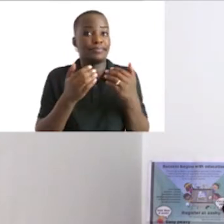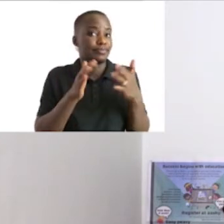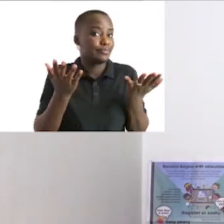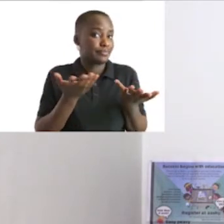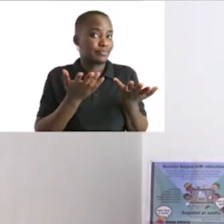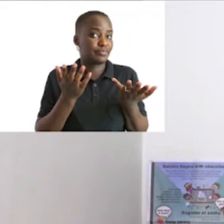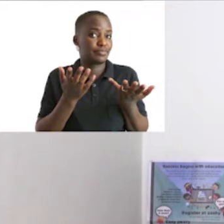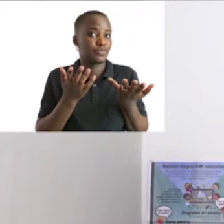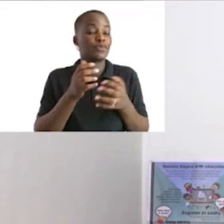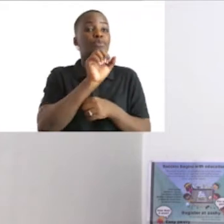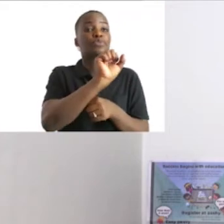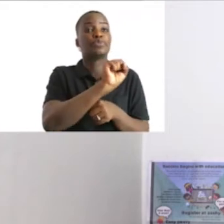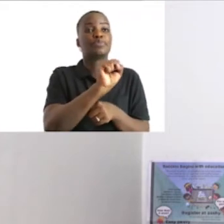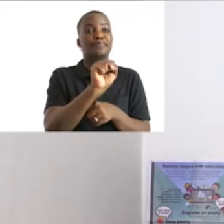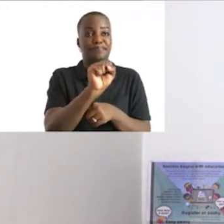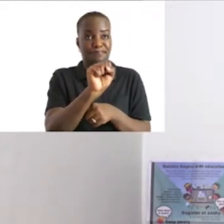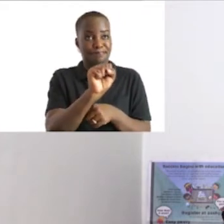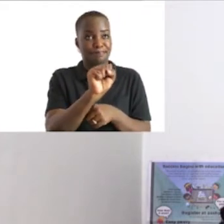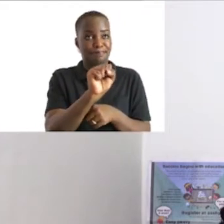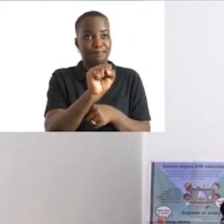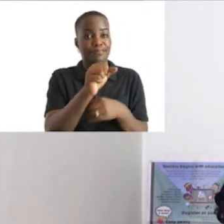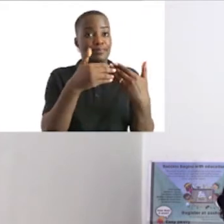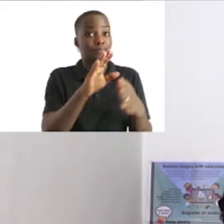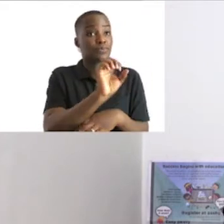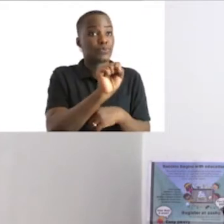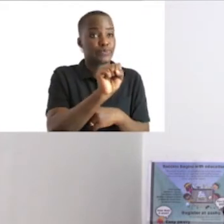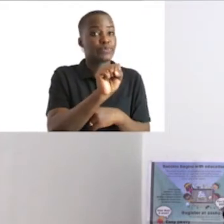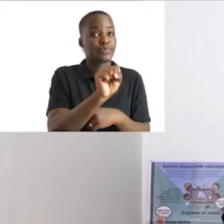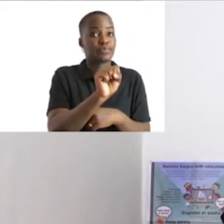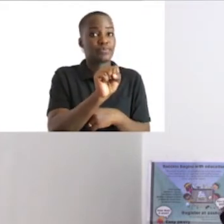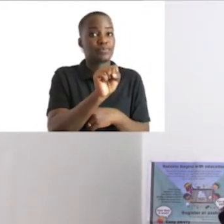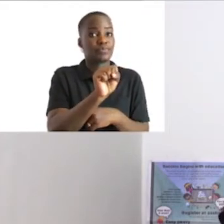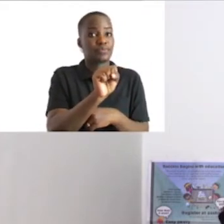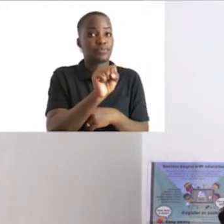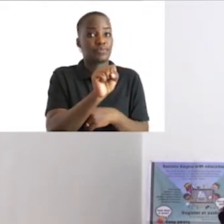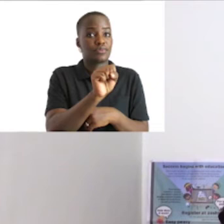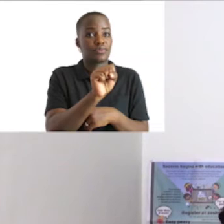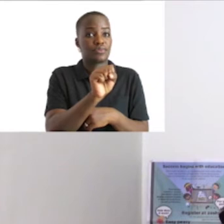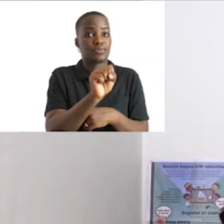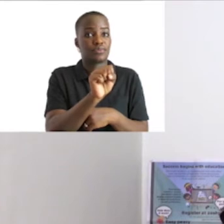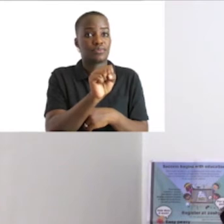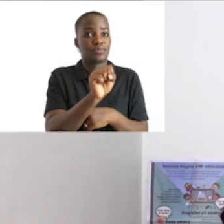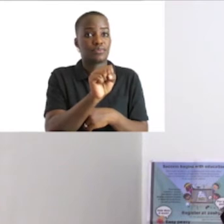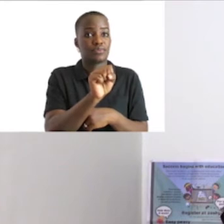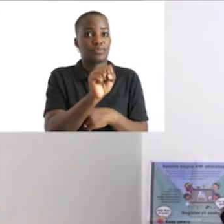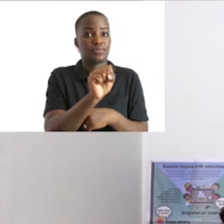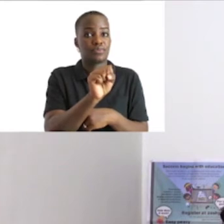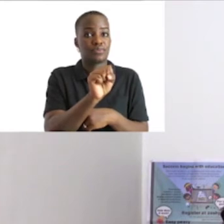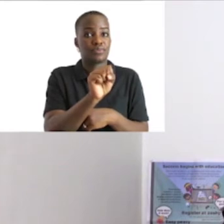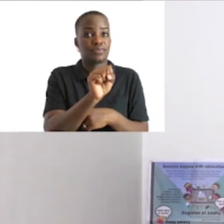sat. Very good. And I want you to move your finger to